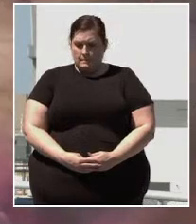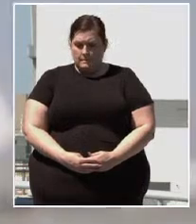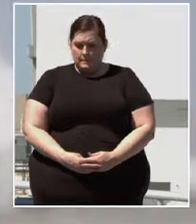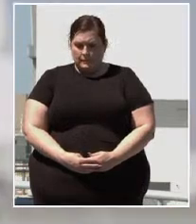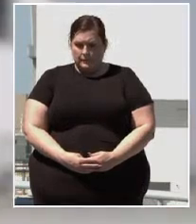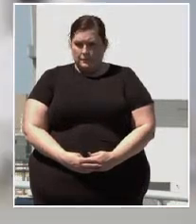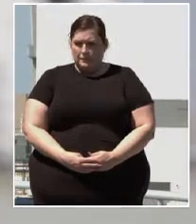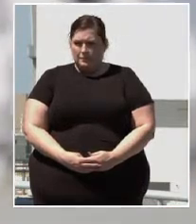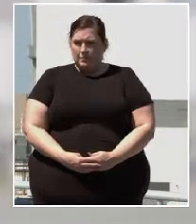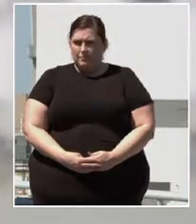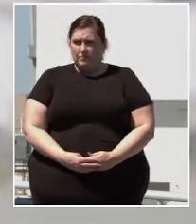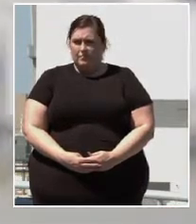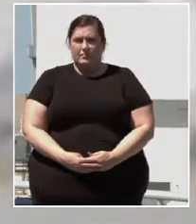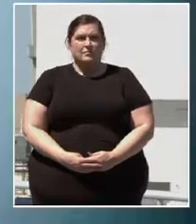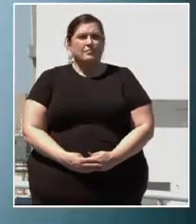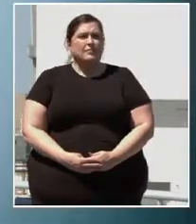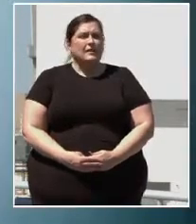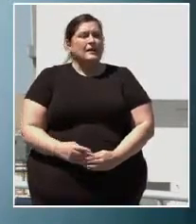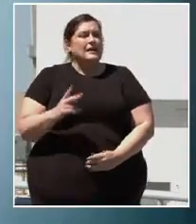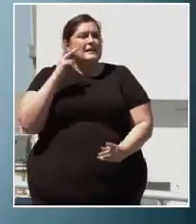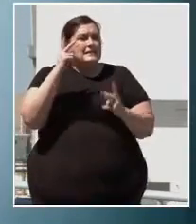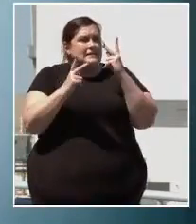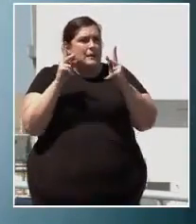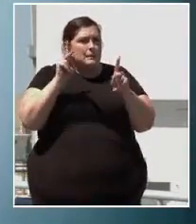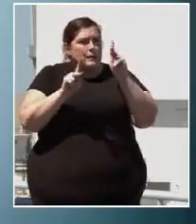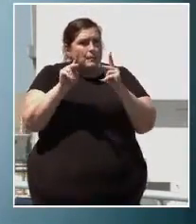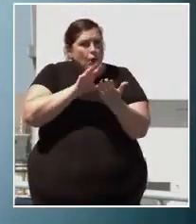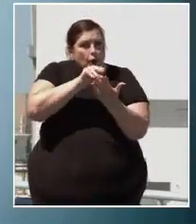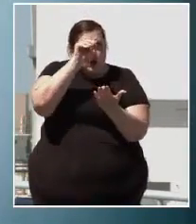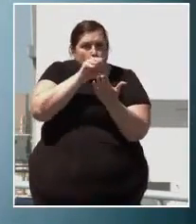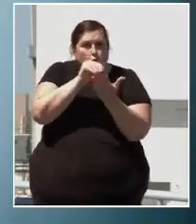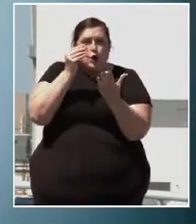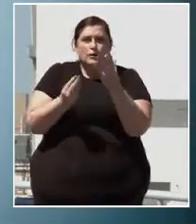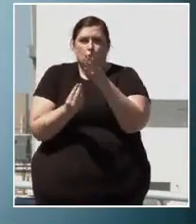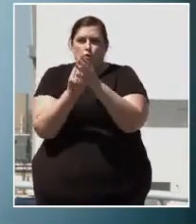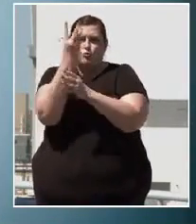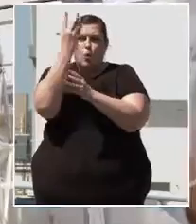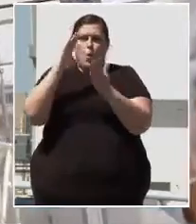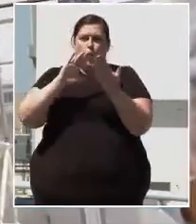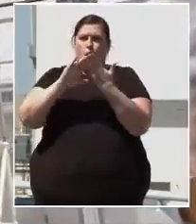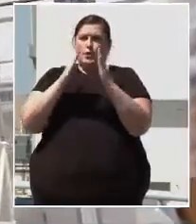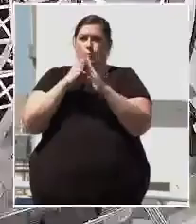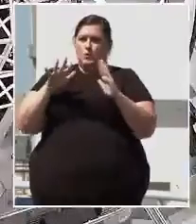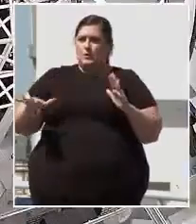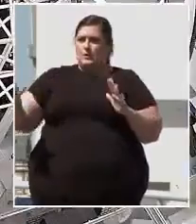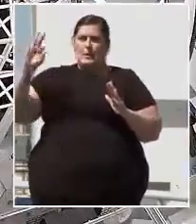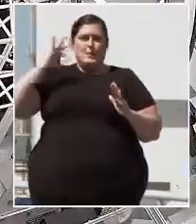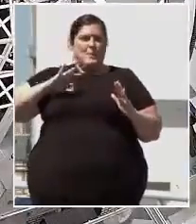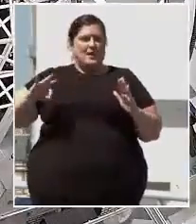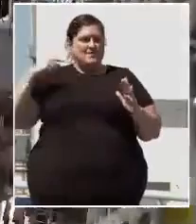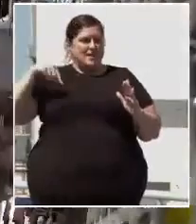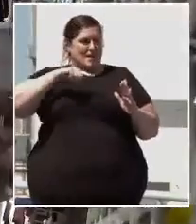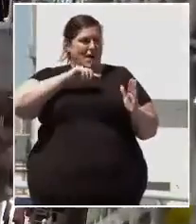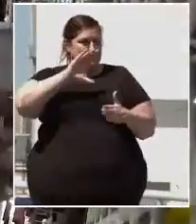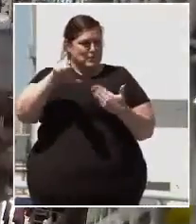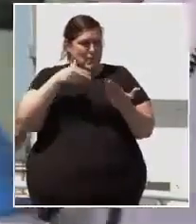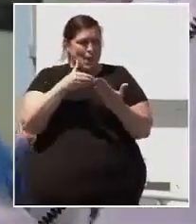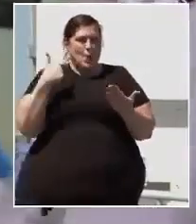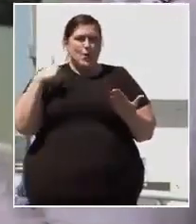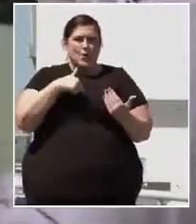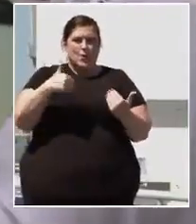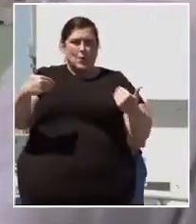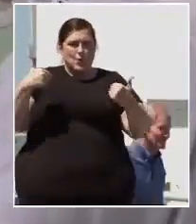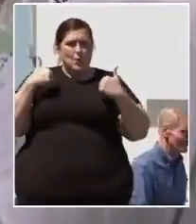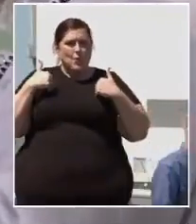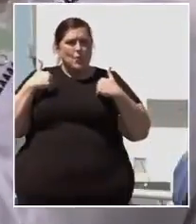goal just seeing people learn and grow and the community benefiting as as a whole we have